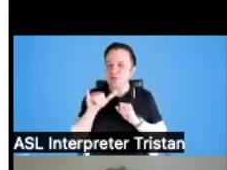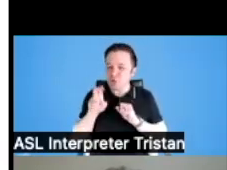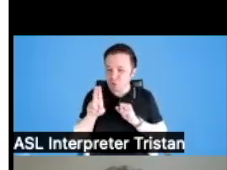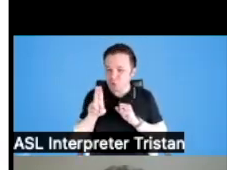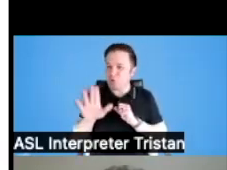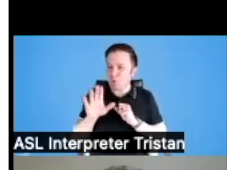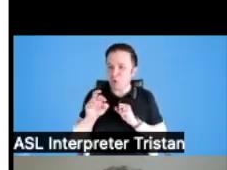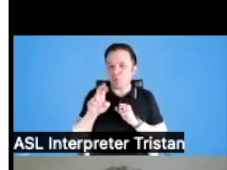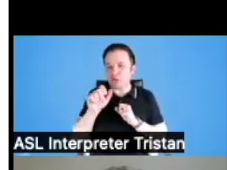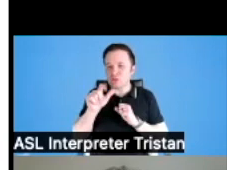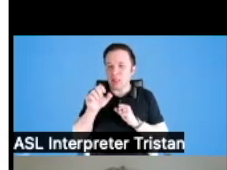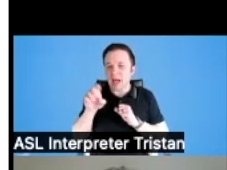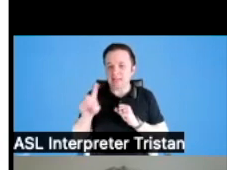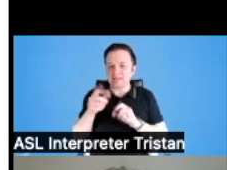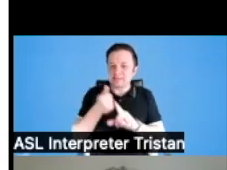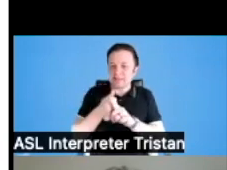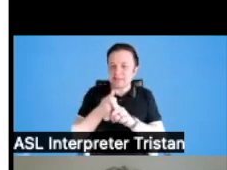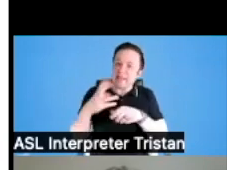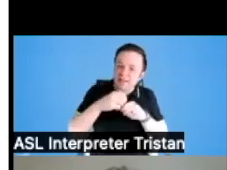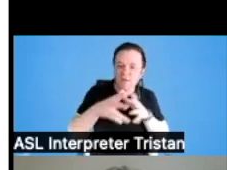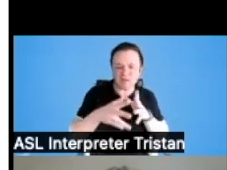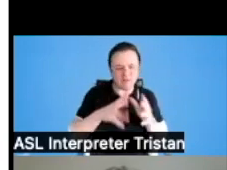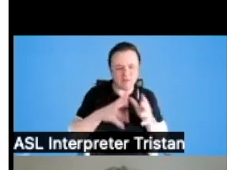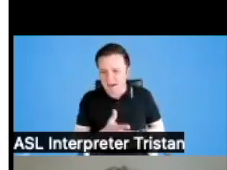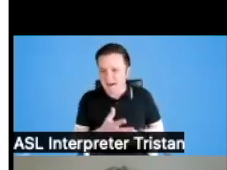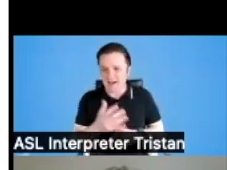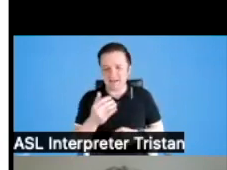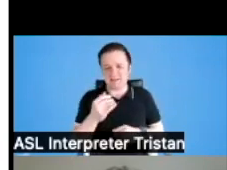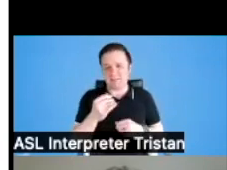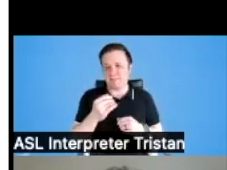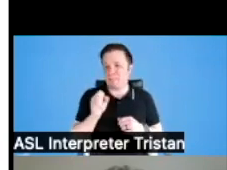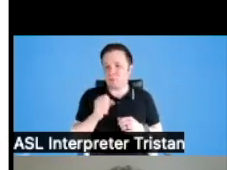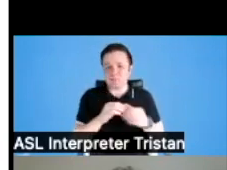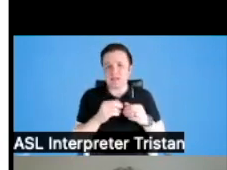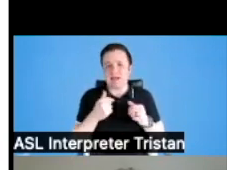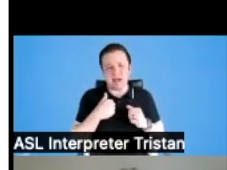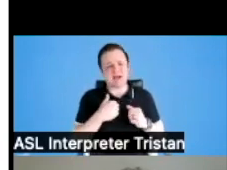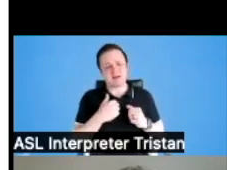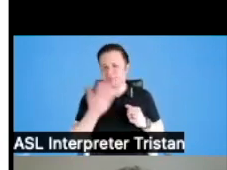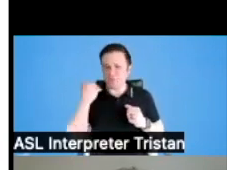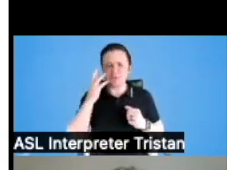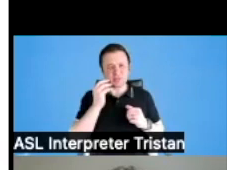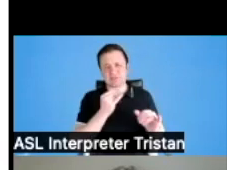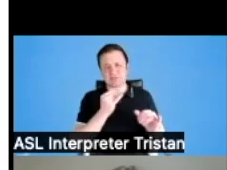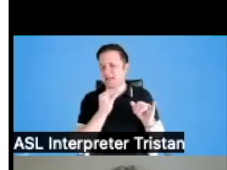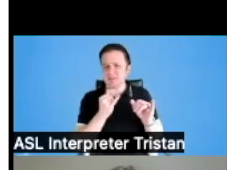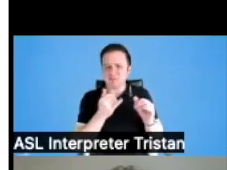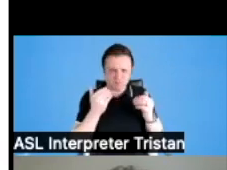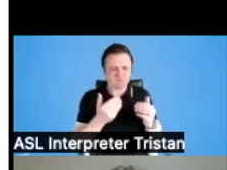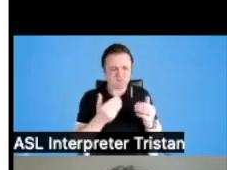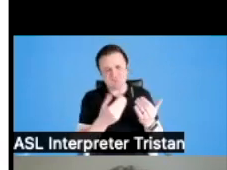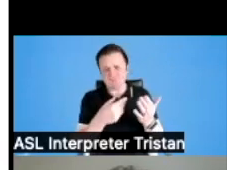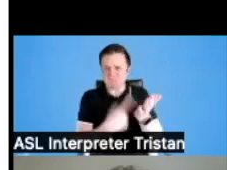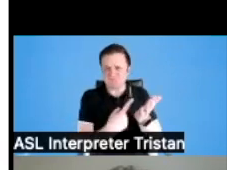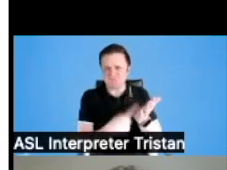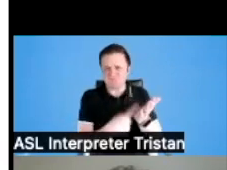self into the conversation. And if there's sameness, you can say, like, I've had experiences like that too. Let's talk about that. And where there's